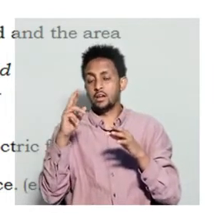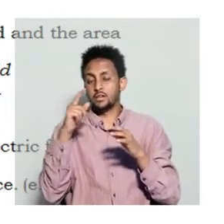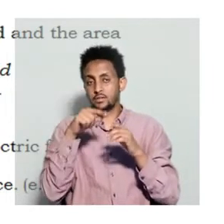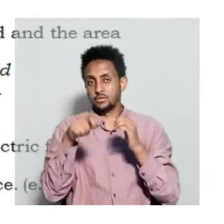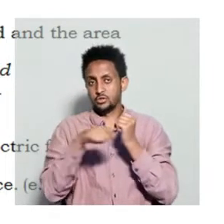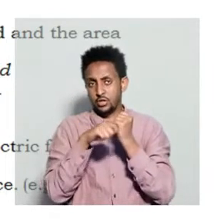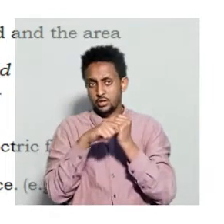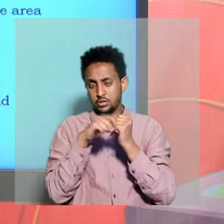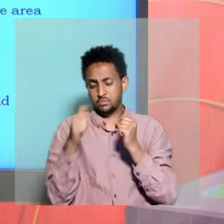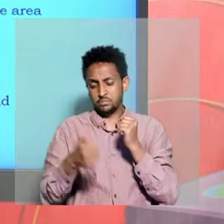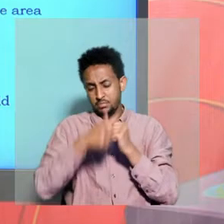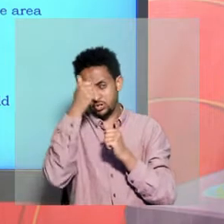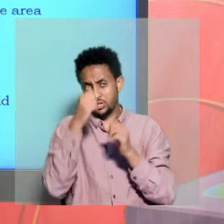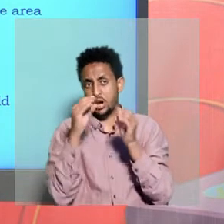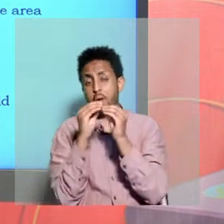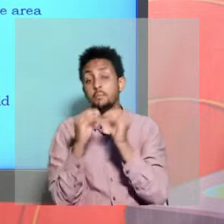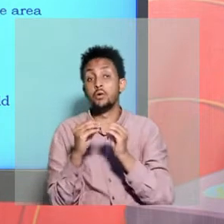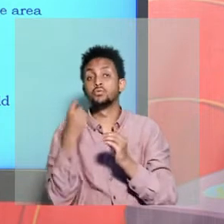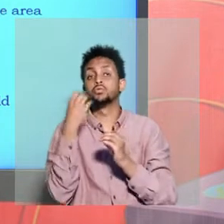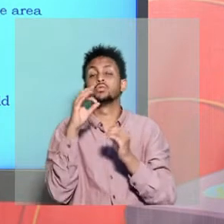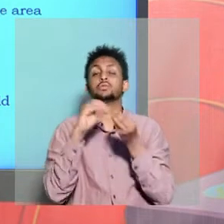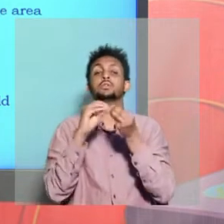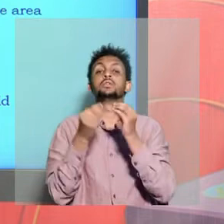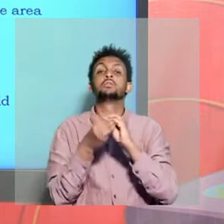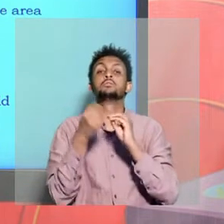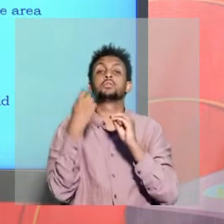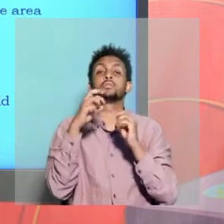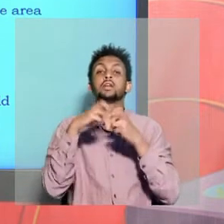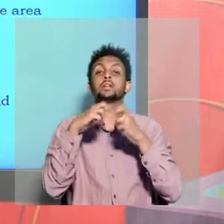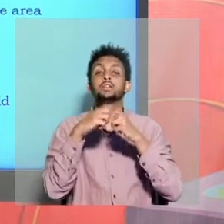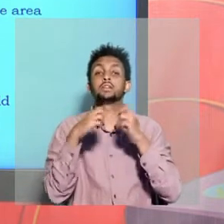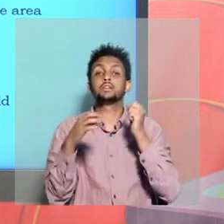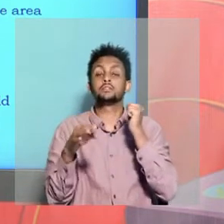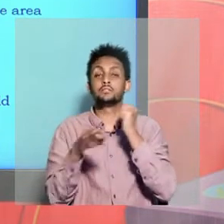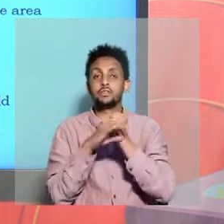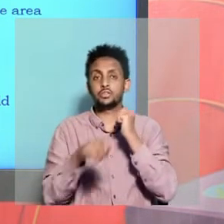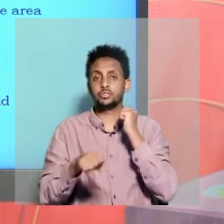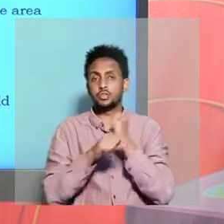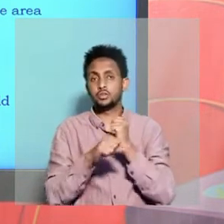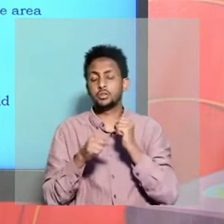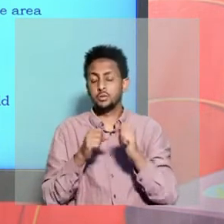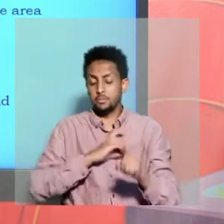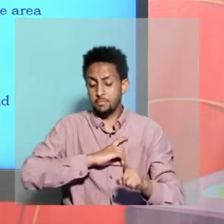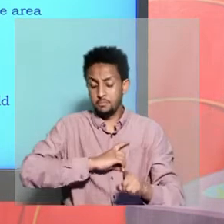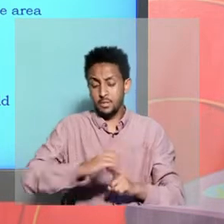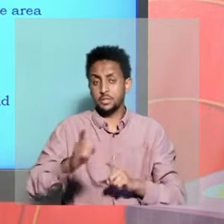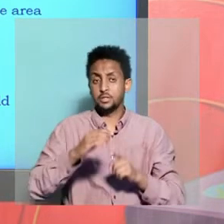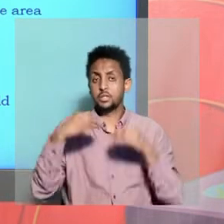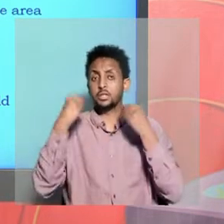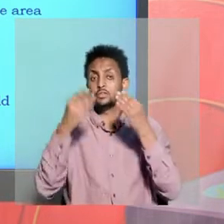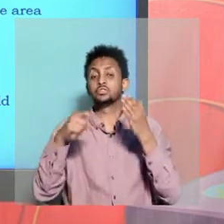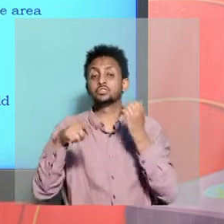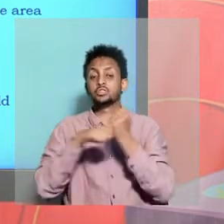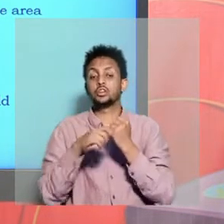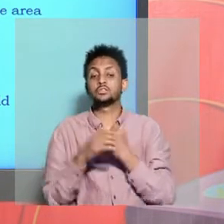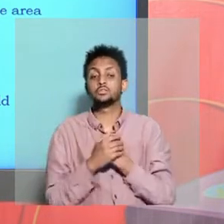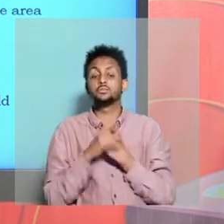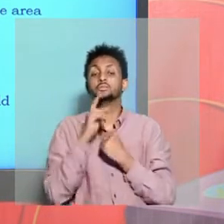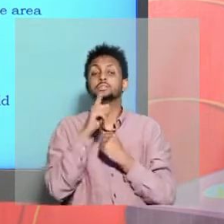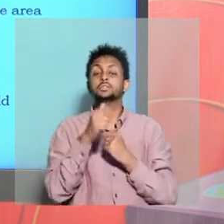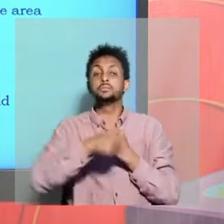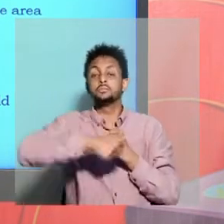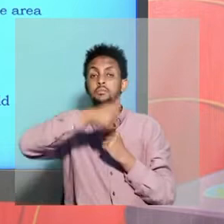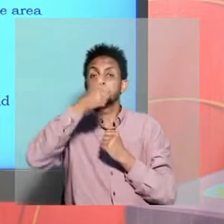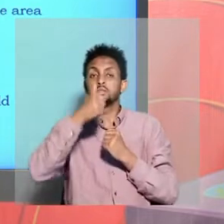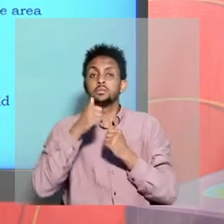flux is a measure of amount of number of electric field lines which penetrates a given cross-sectional area. So it's a measure